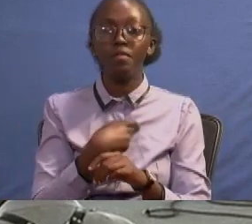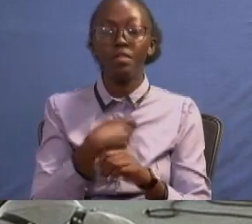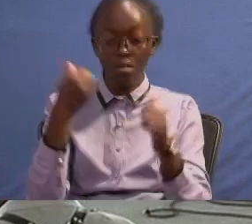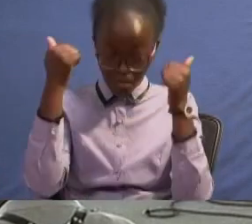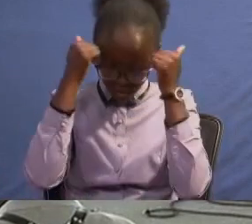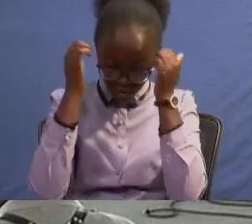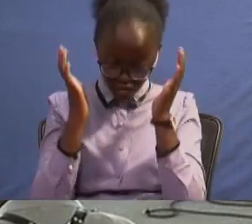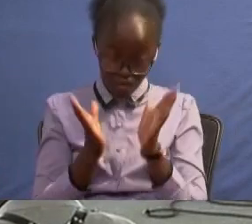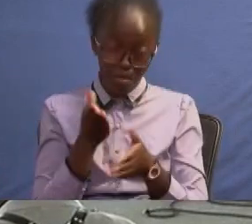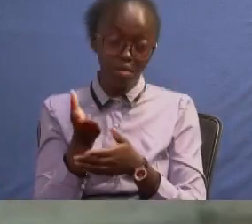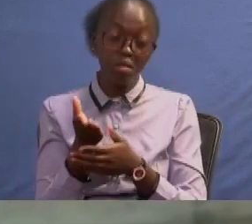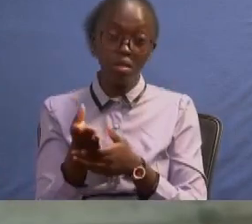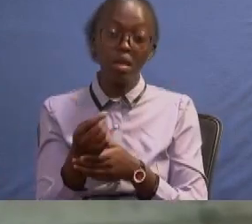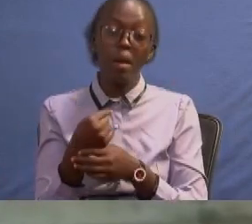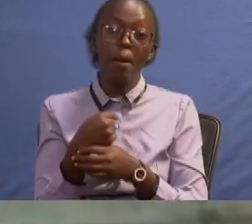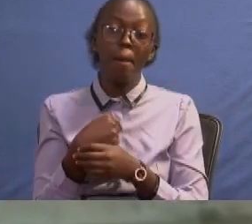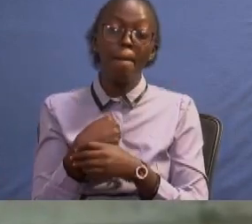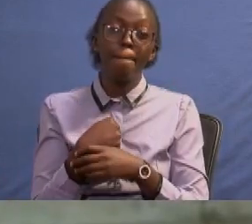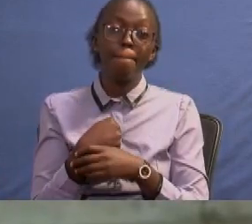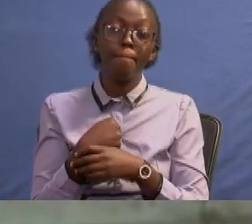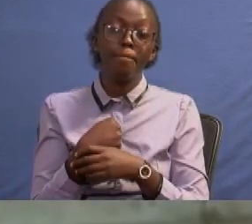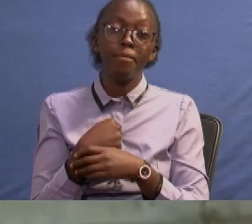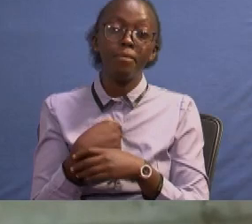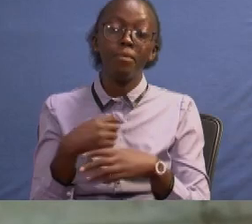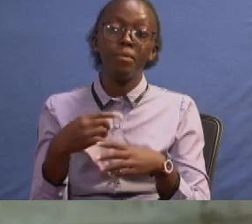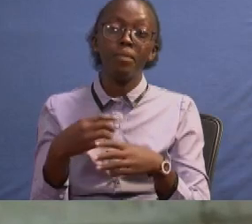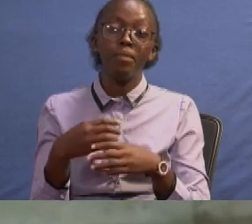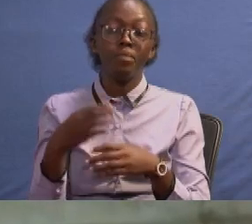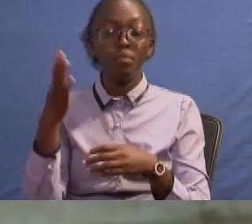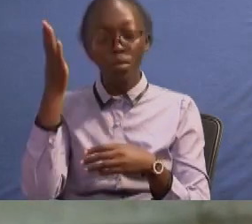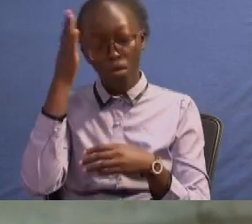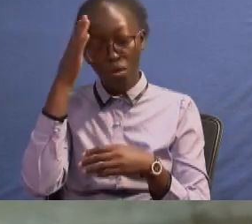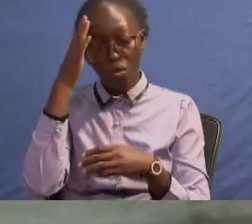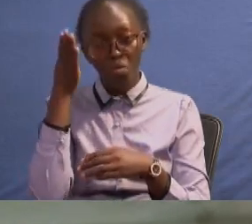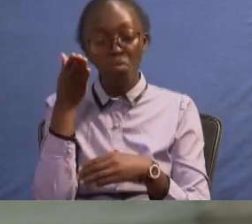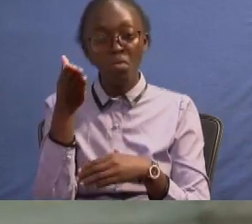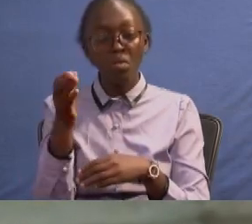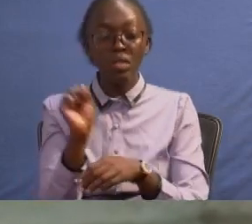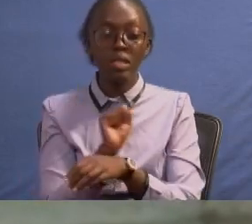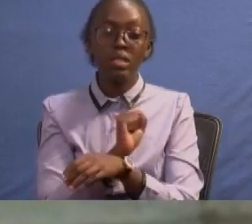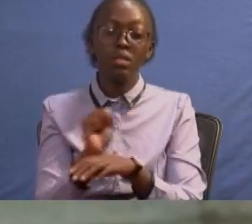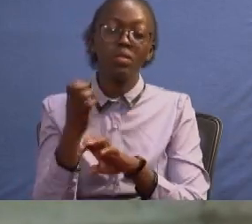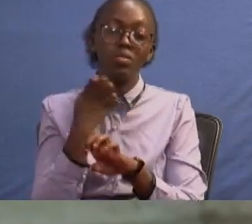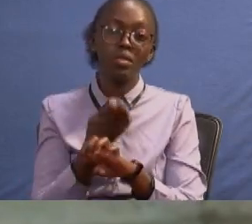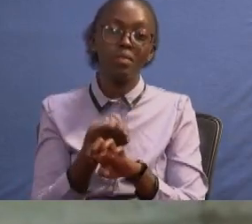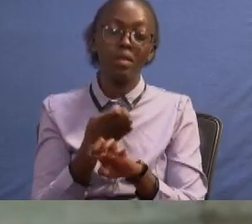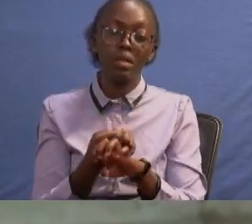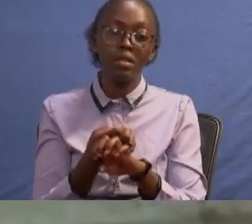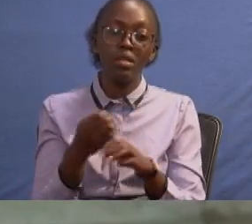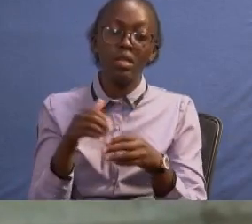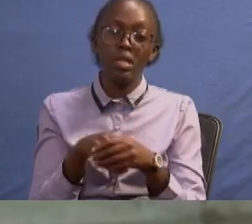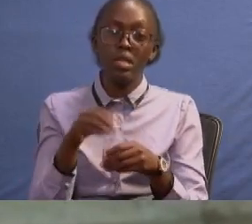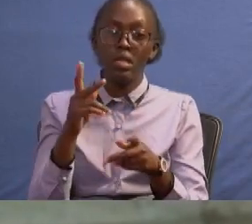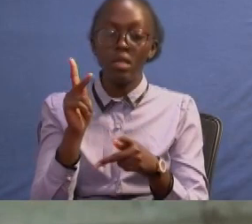students, I acknowledge that this has been a difficult season for Kenyatta University and Kenya